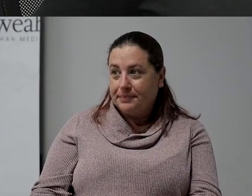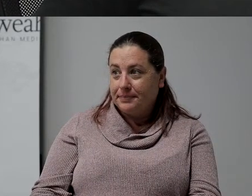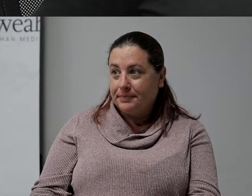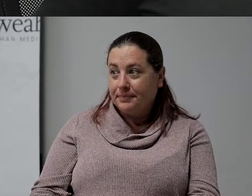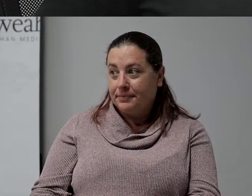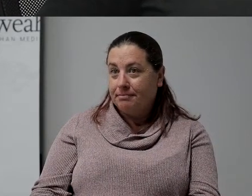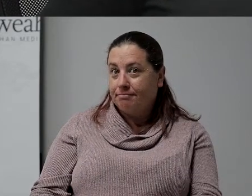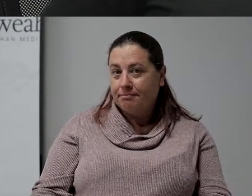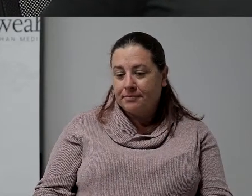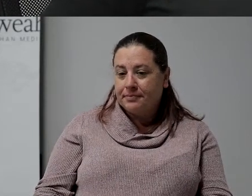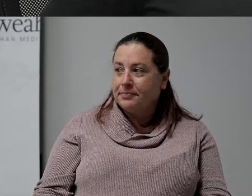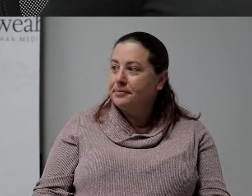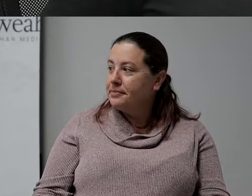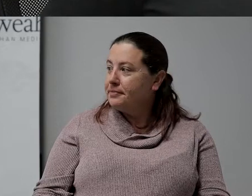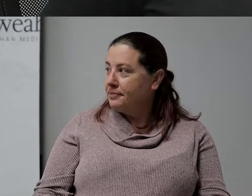I have a question. Okay.